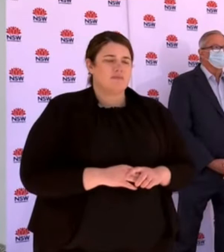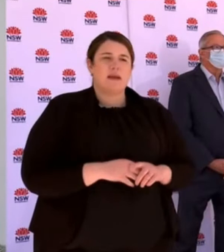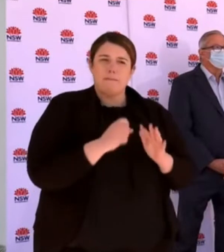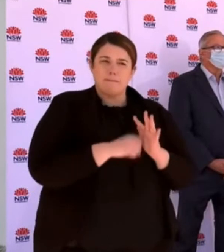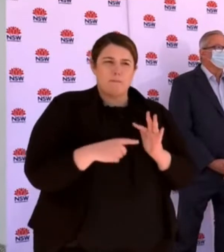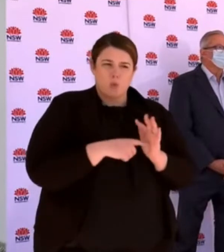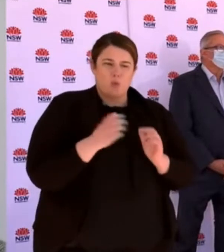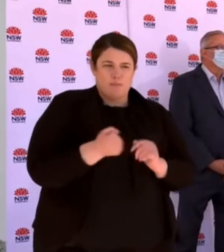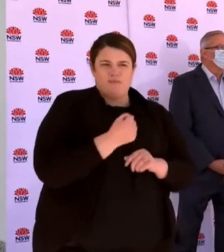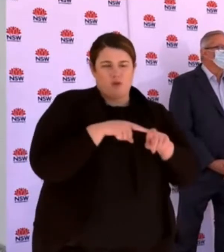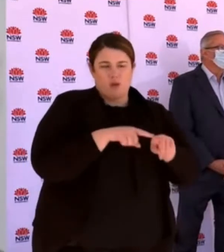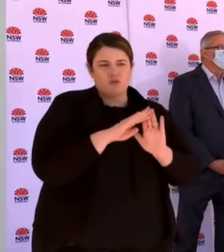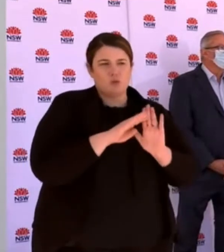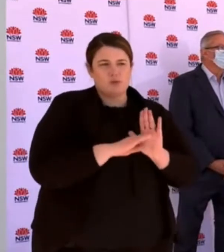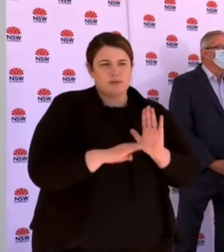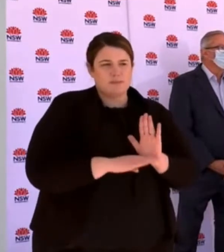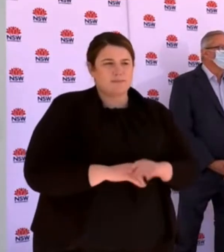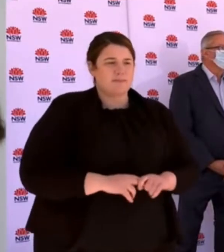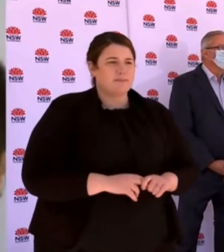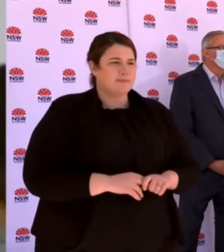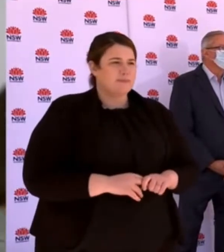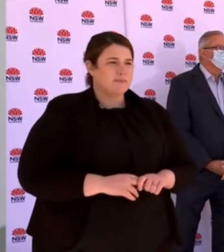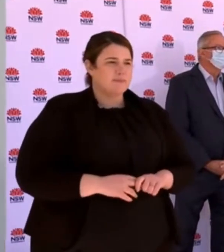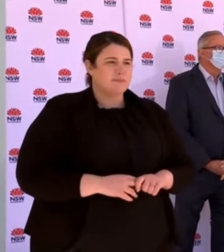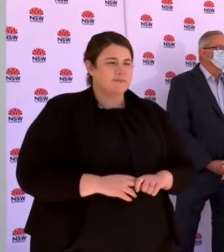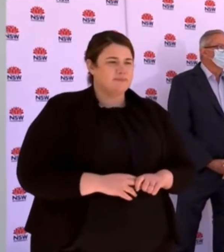from a health perspective, to do the right thing.